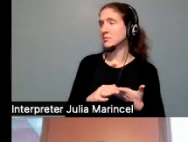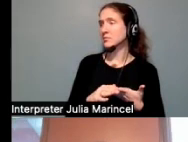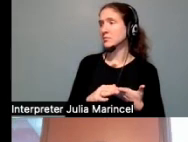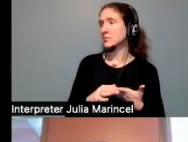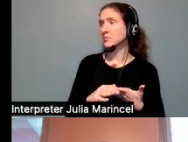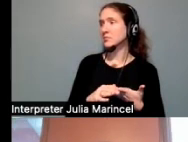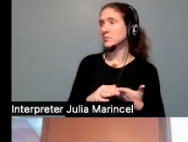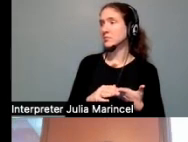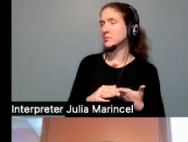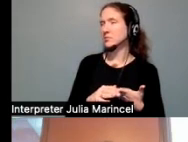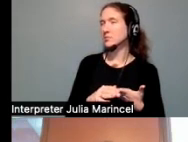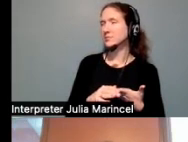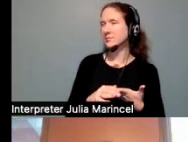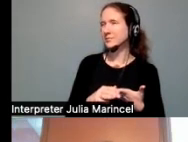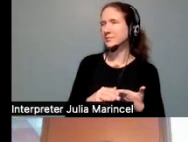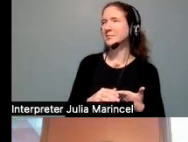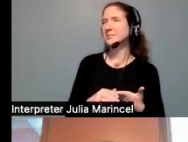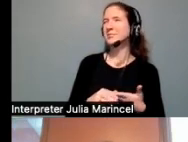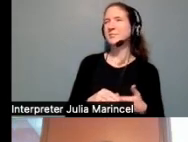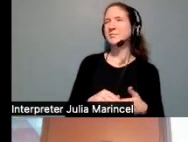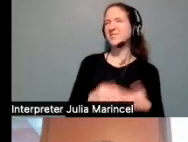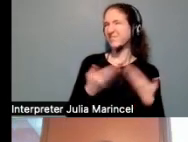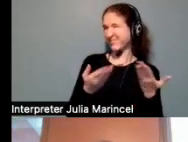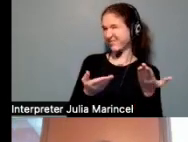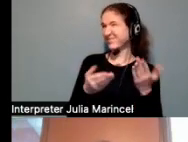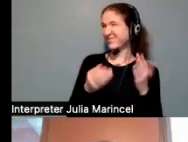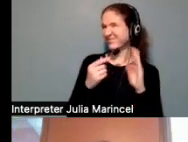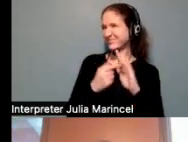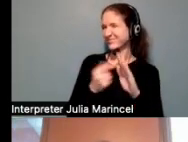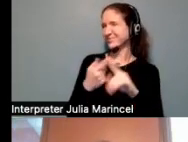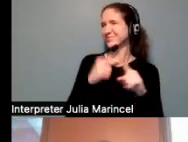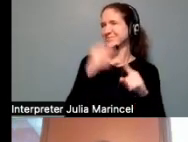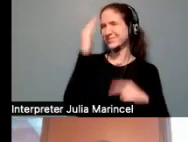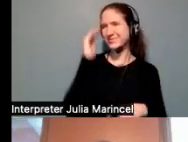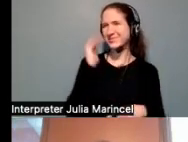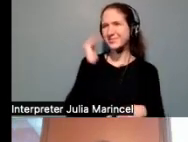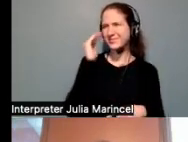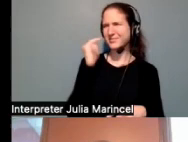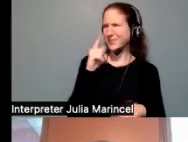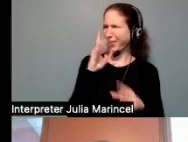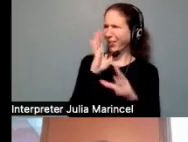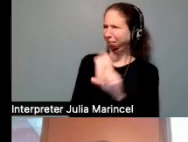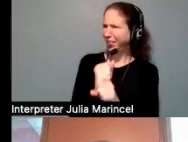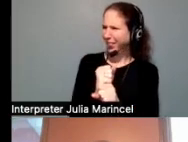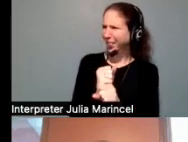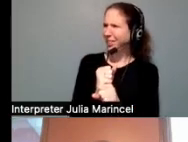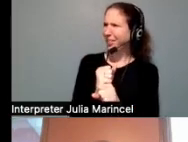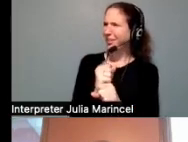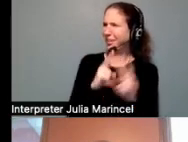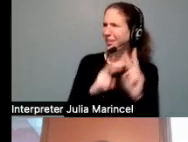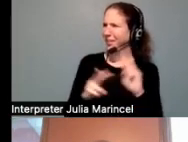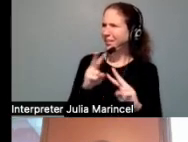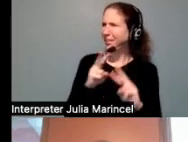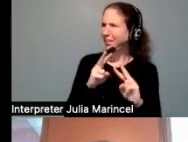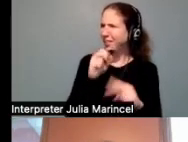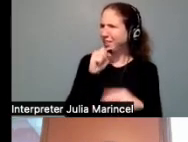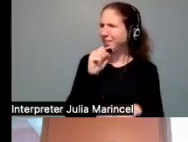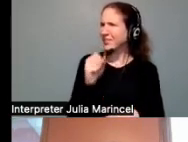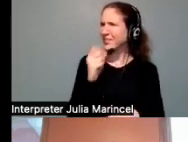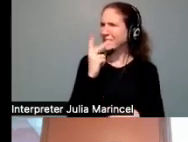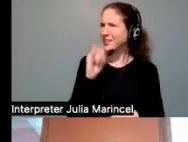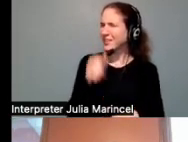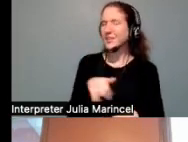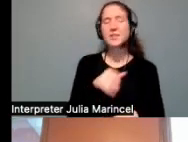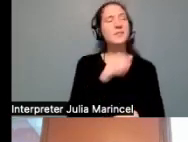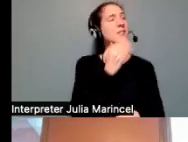display of different heads here. I really love Huh. seeing all the different heads. Yeah. Thanks. Yeah. The top two